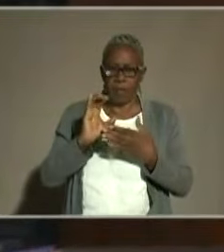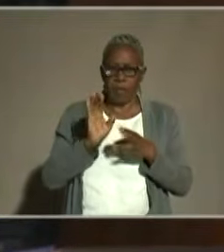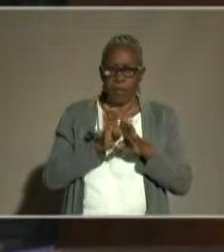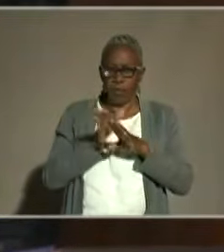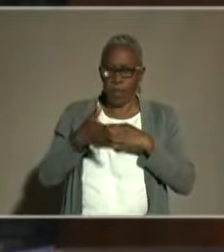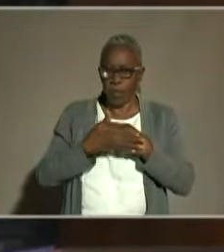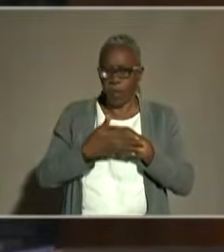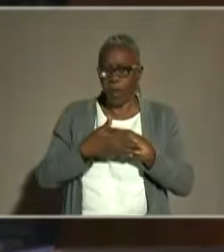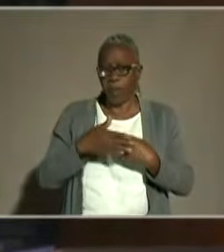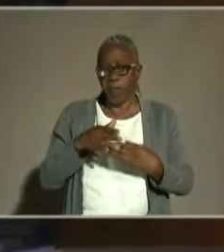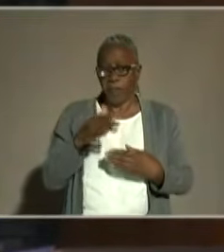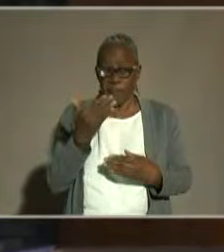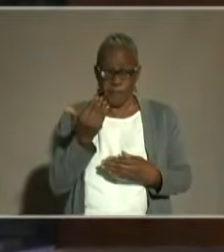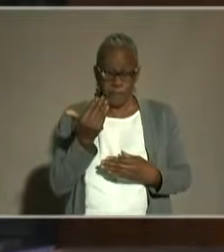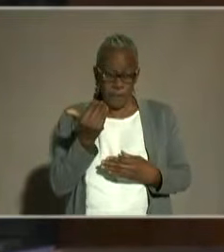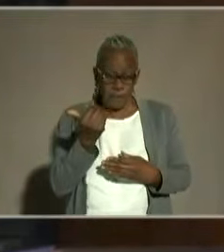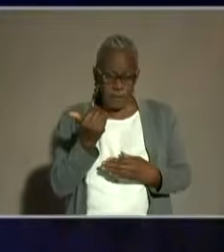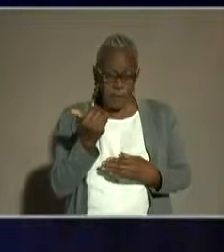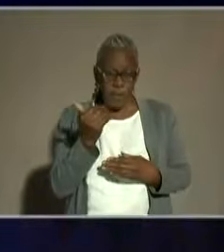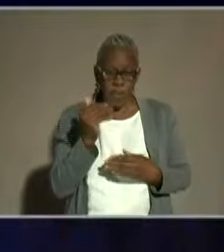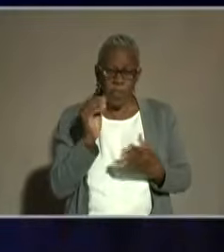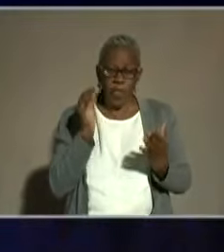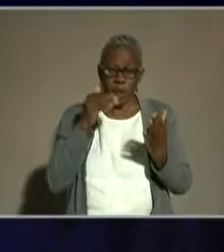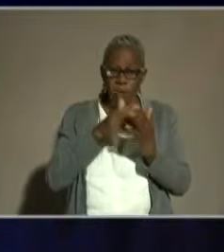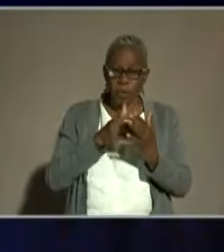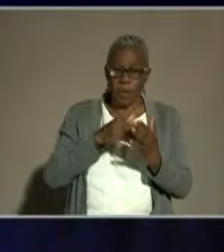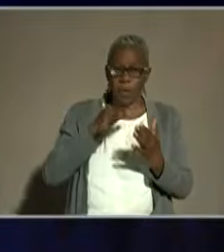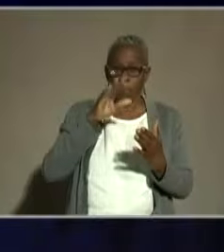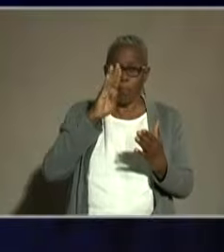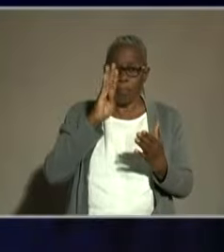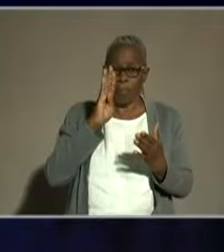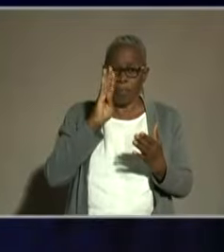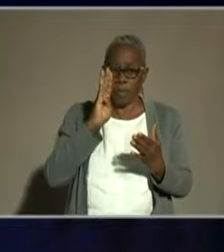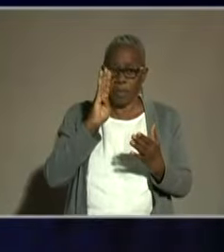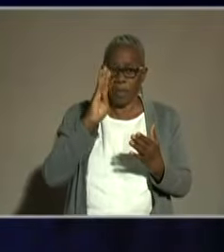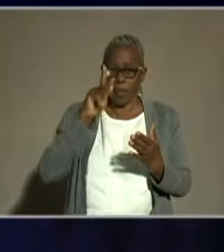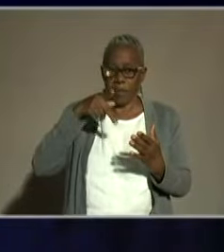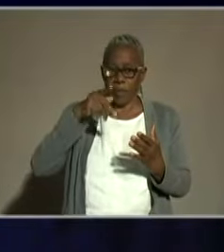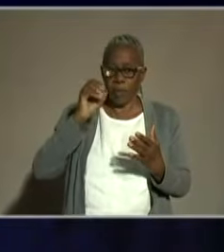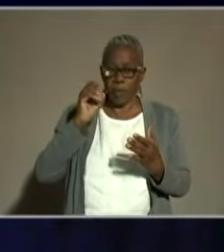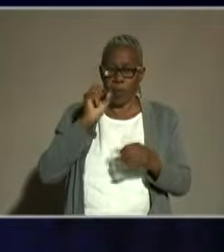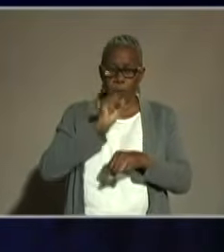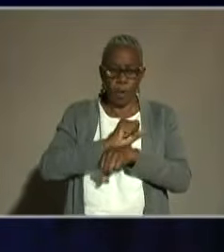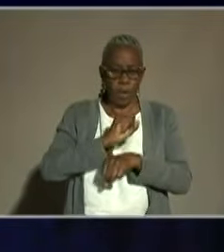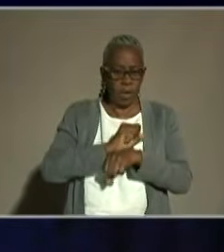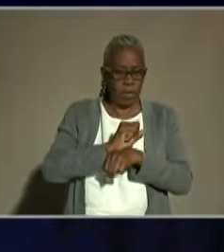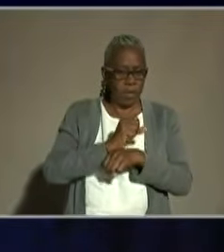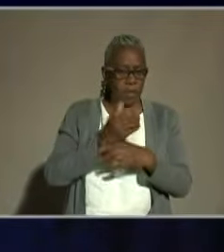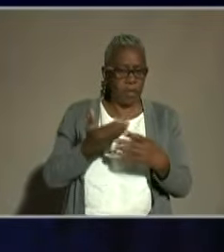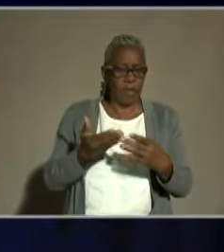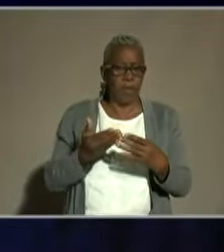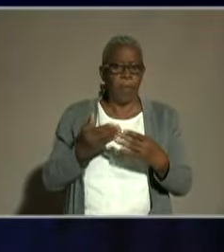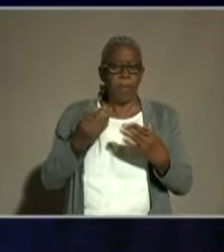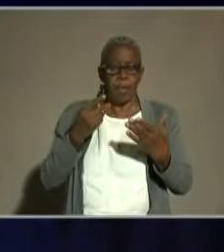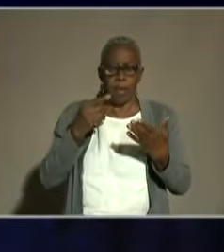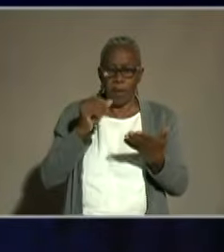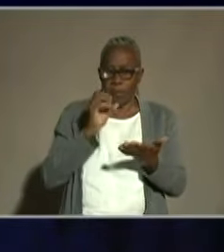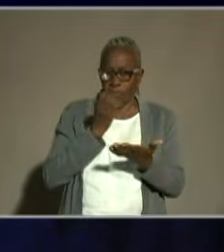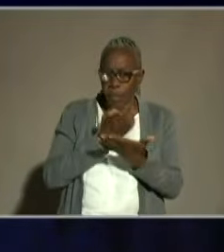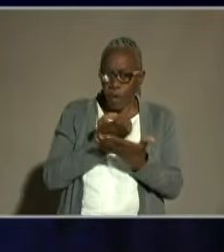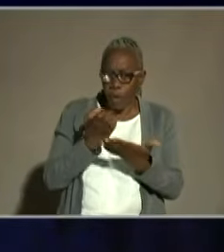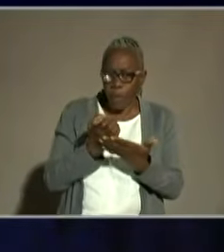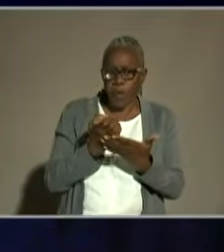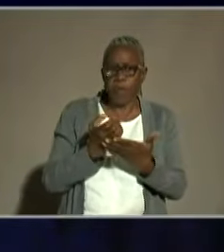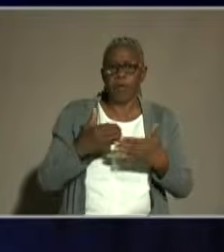50,000 Jamaican BPO workers, how does your administration plan to safeguard both employment and livelihoods for young Jamaicans